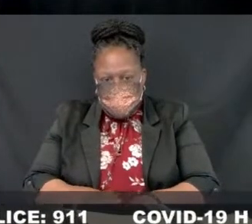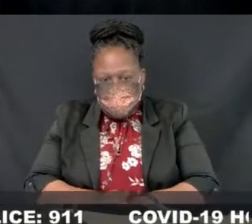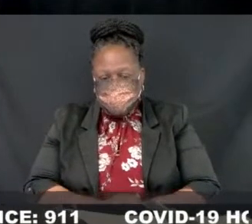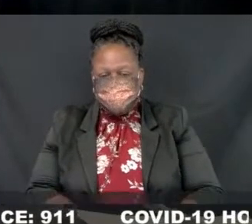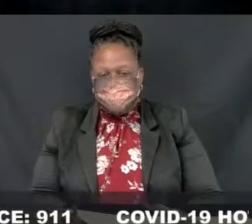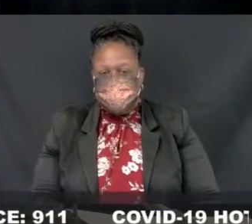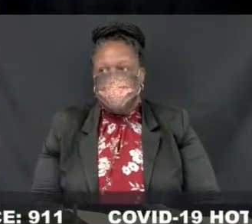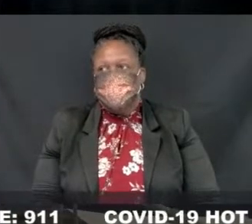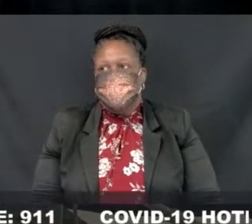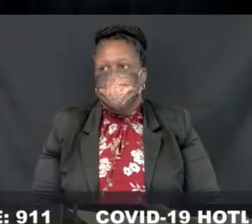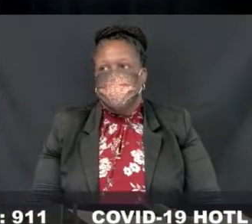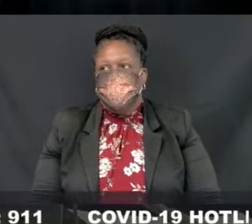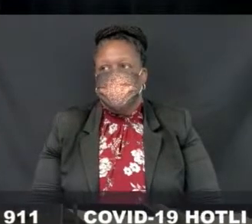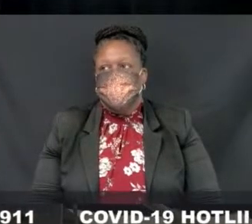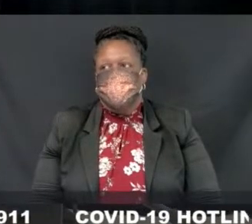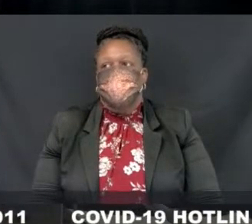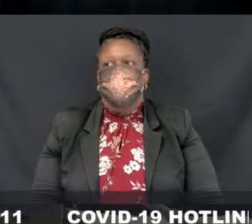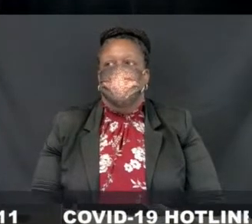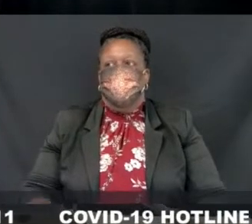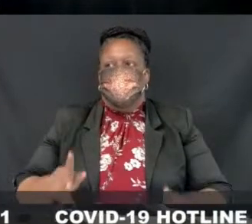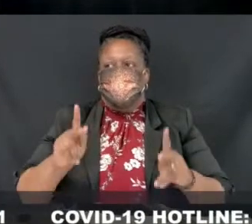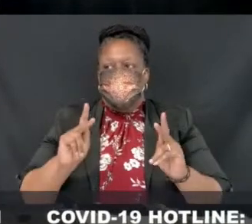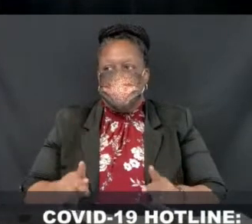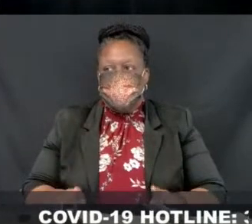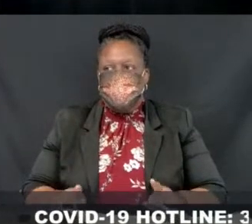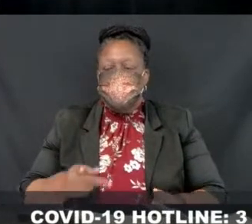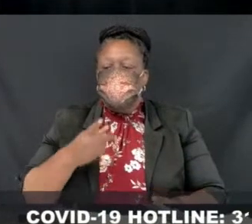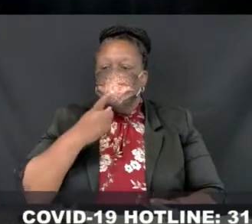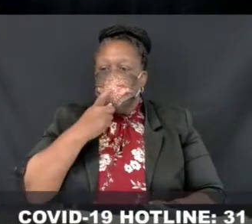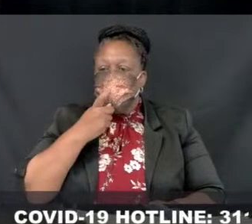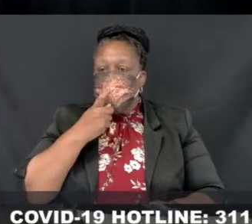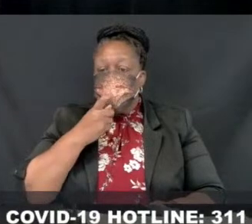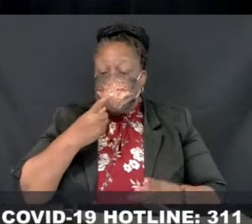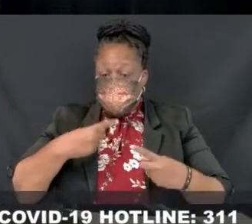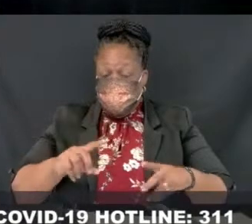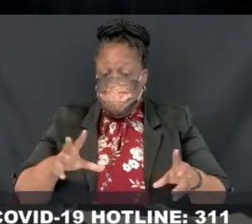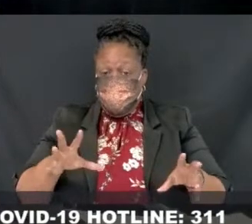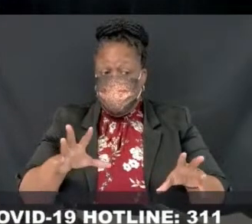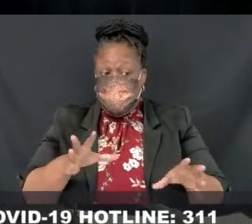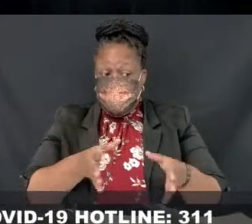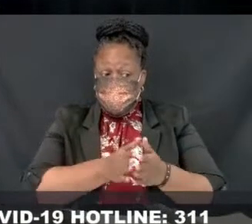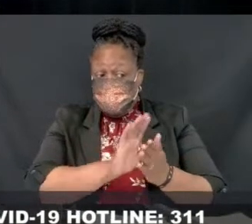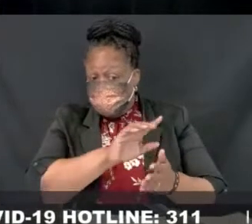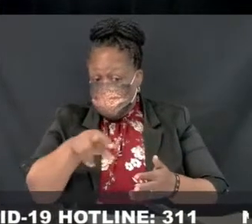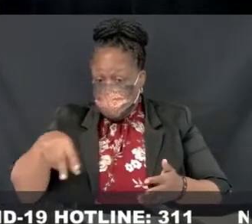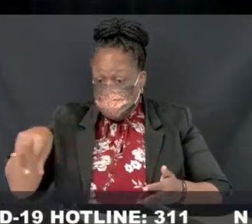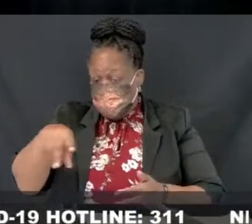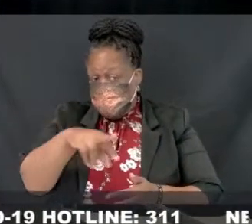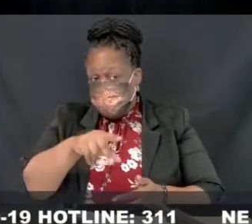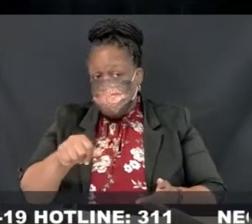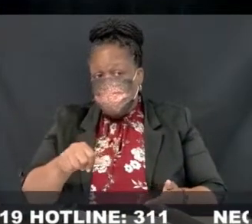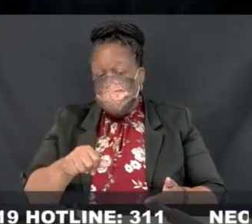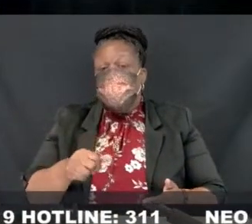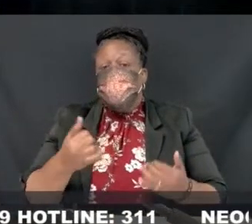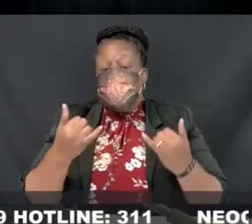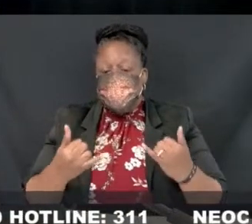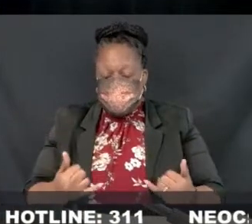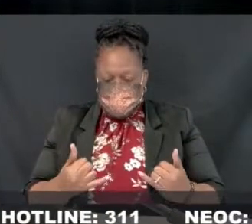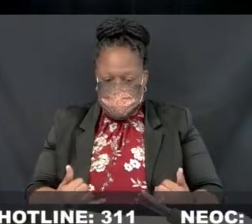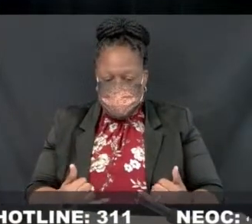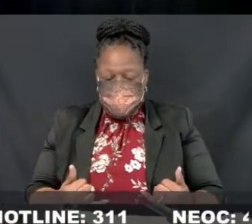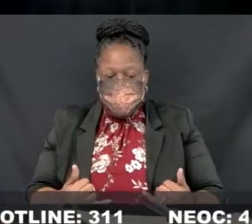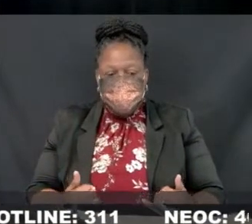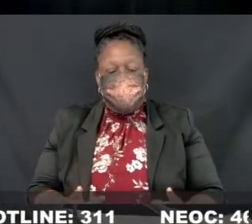Additionally, our field workers are being educated on COVID-19 risk reduction